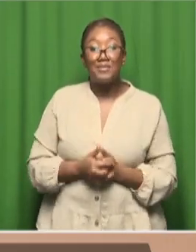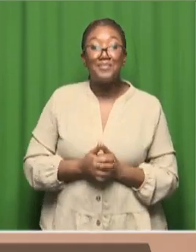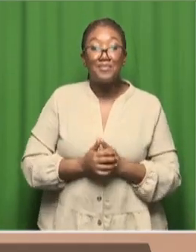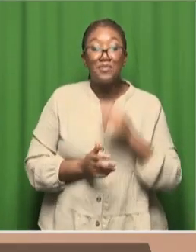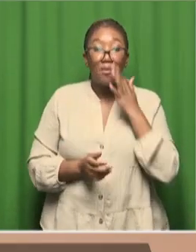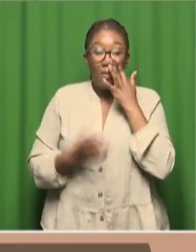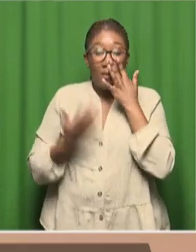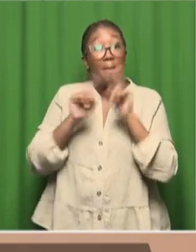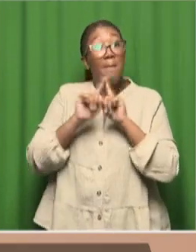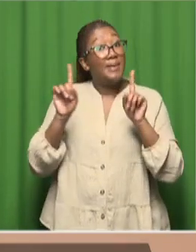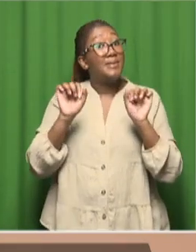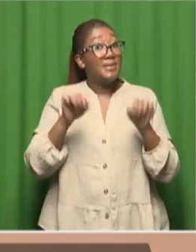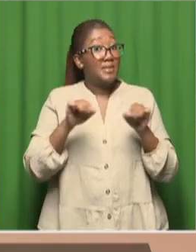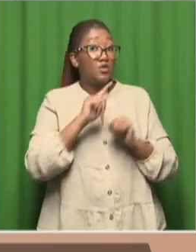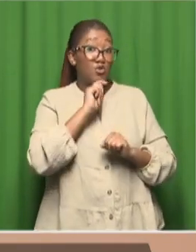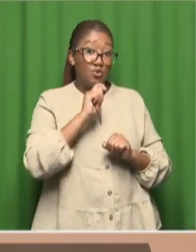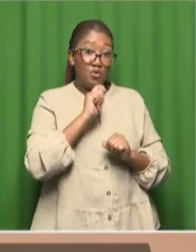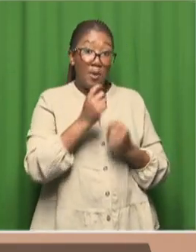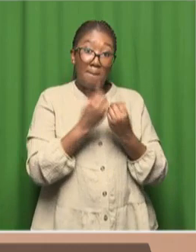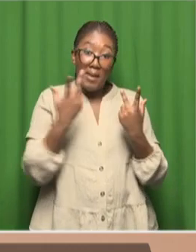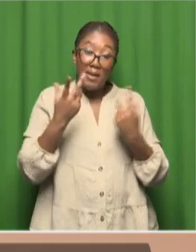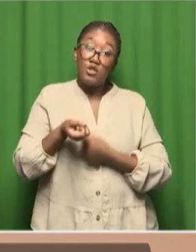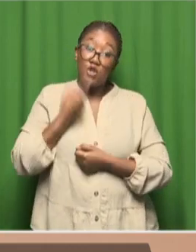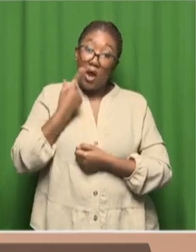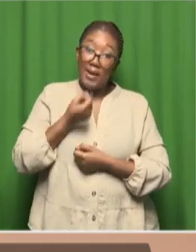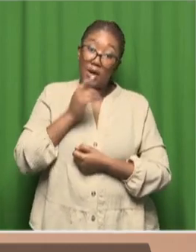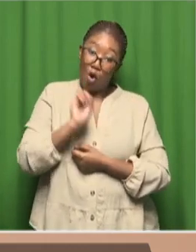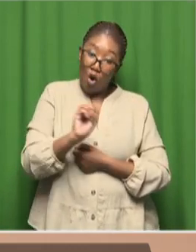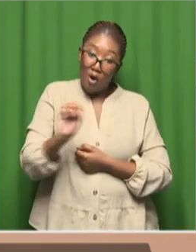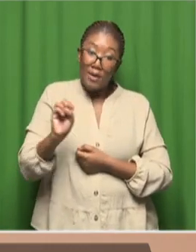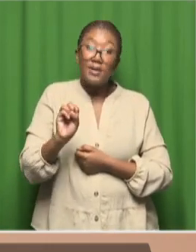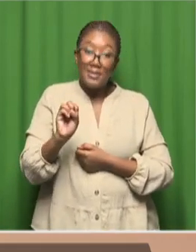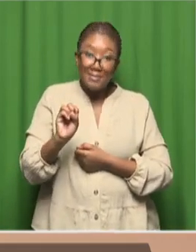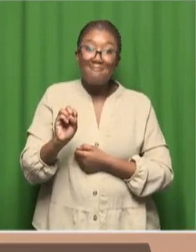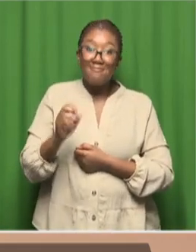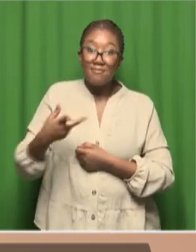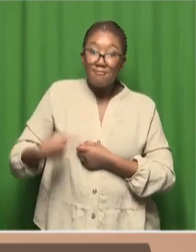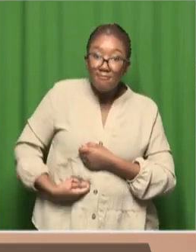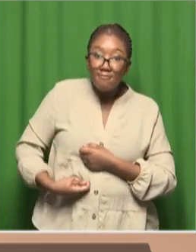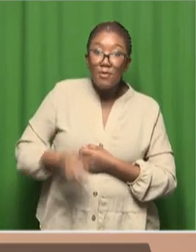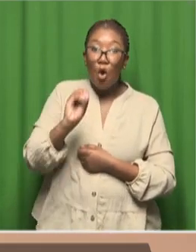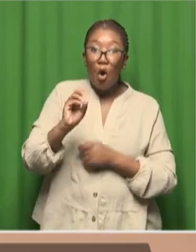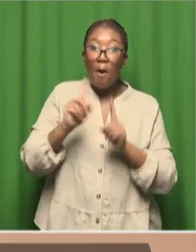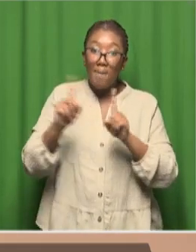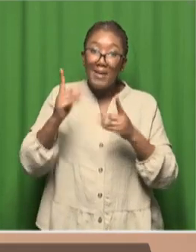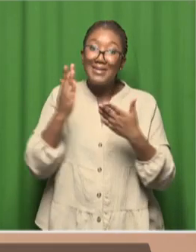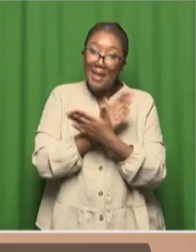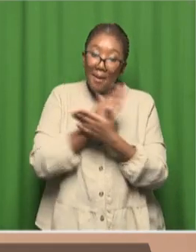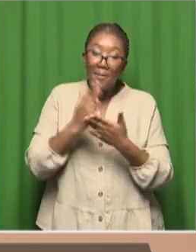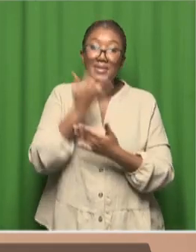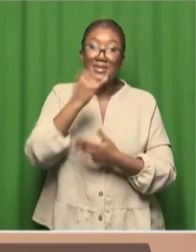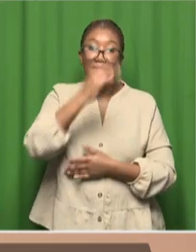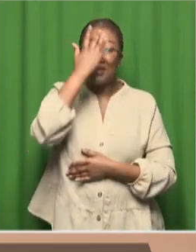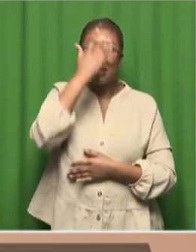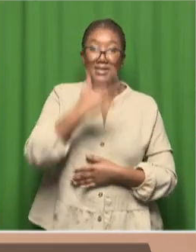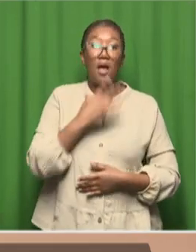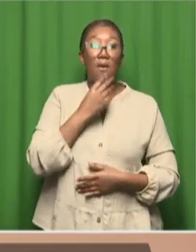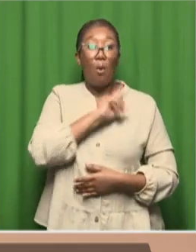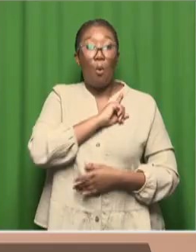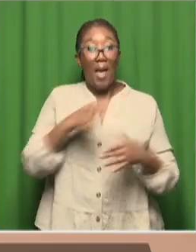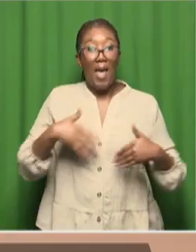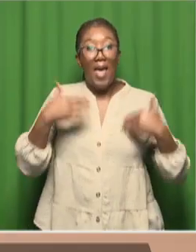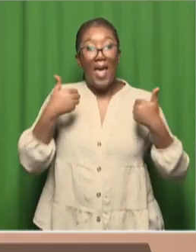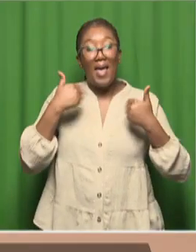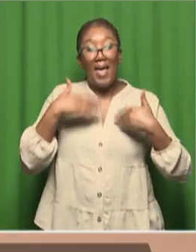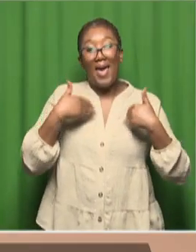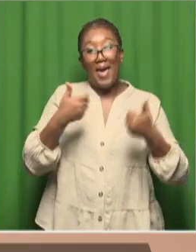that with all the drugs that are being developed and the treatment is there, people are still getting it because of these unhealthy